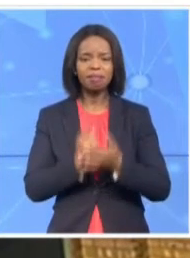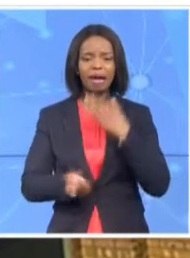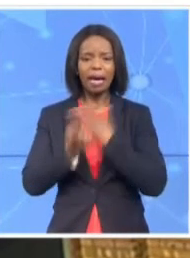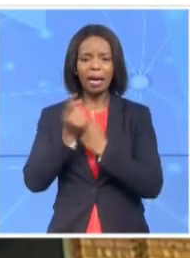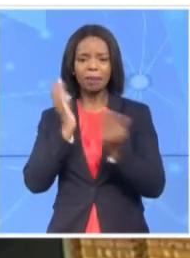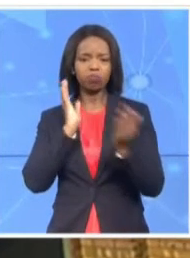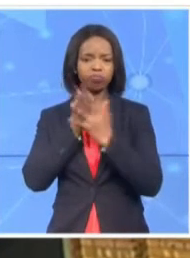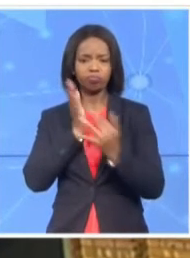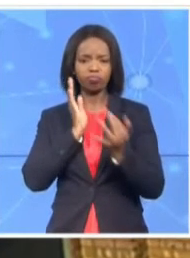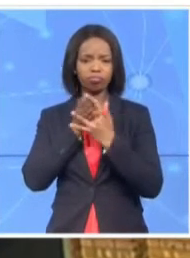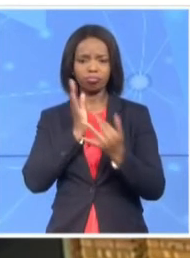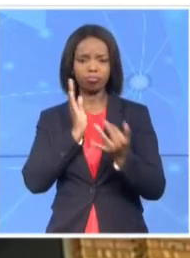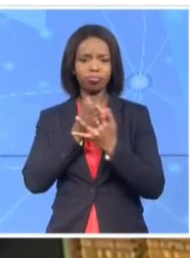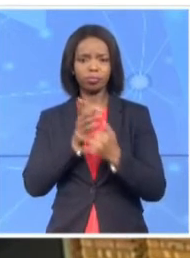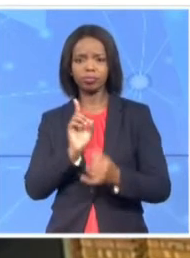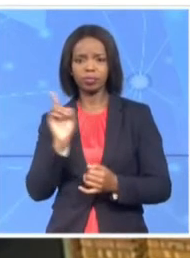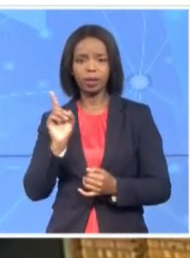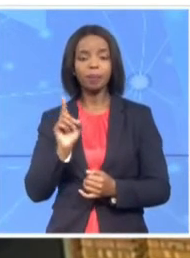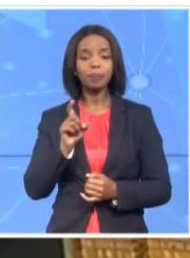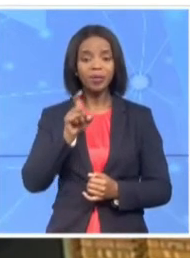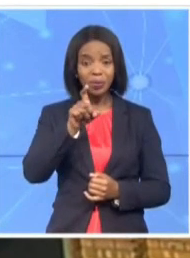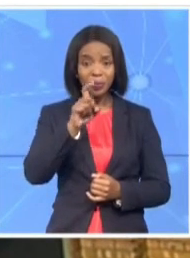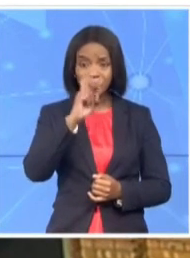from there that